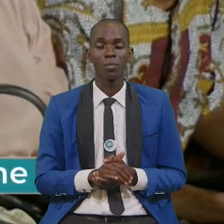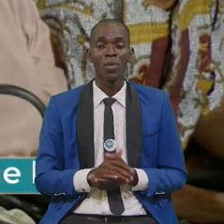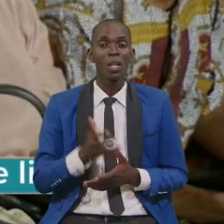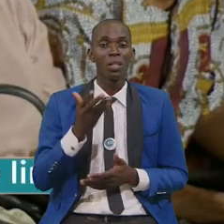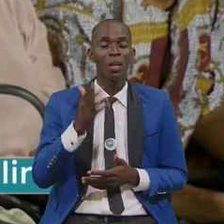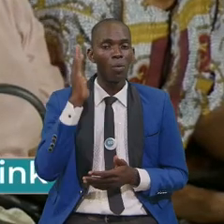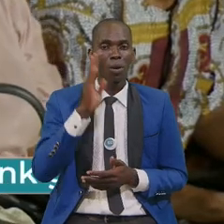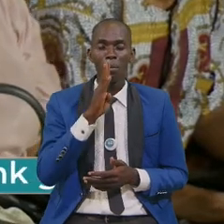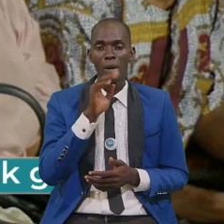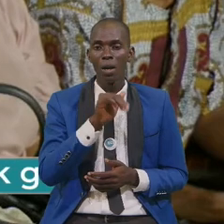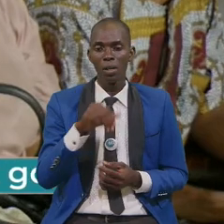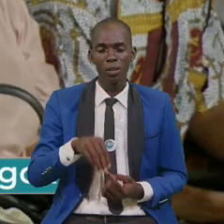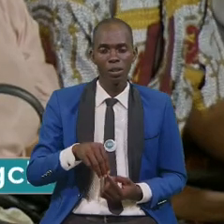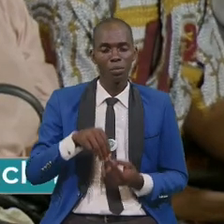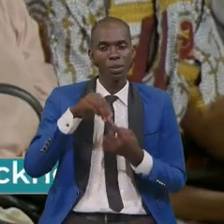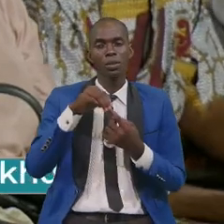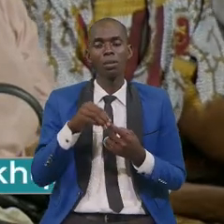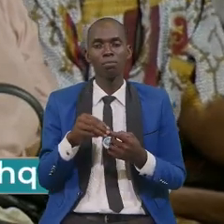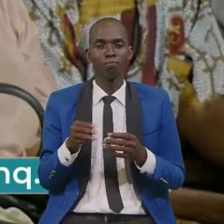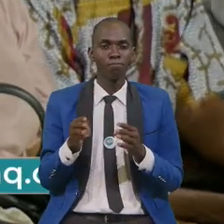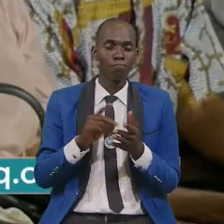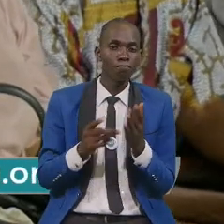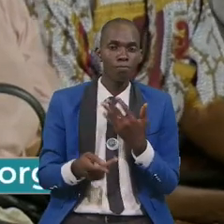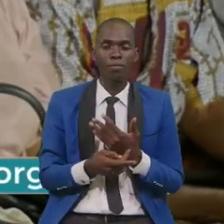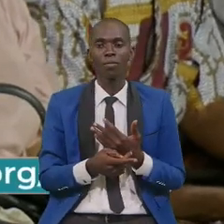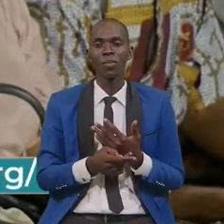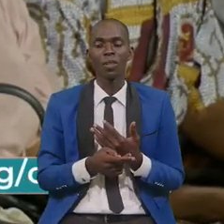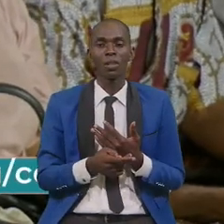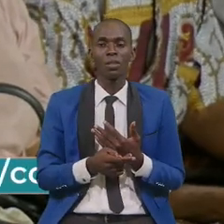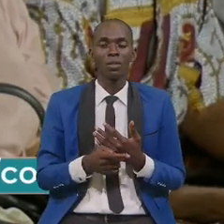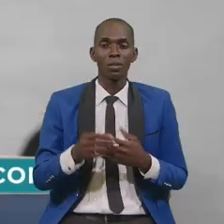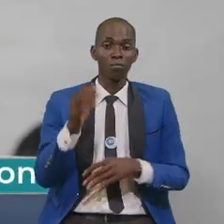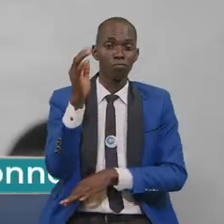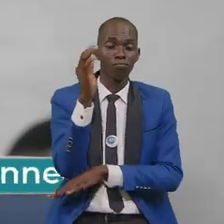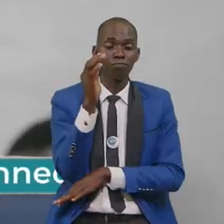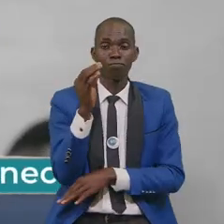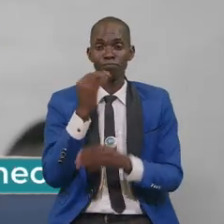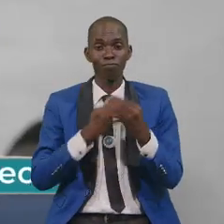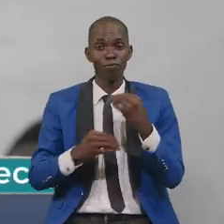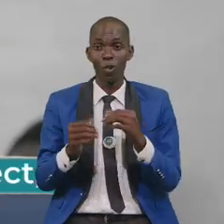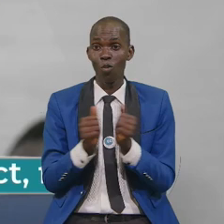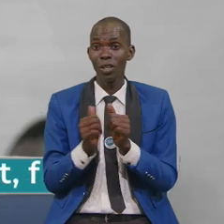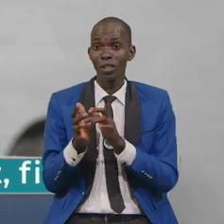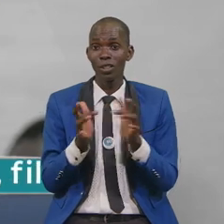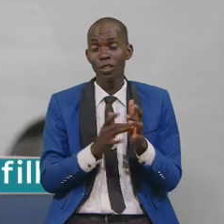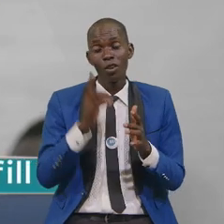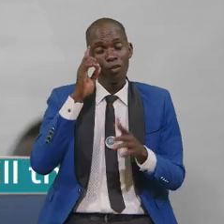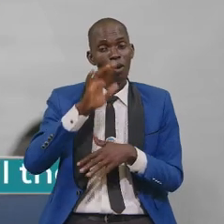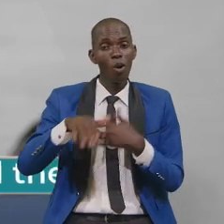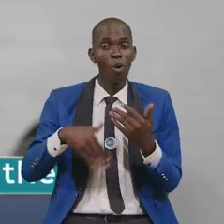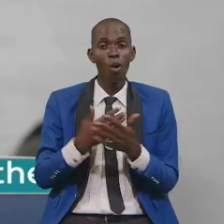meeting, lunch hour with Jesus, for all those who give their lives to